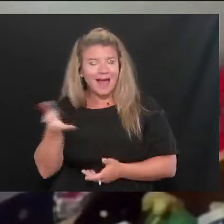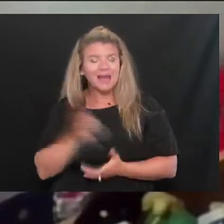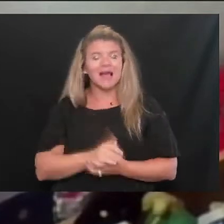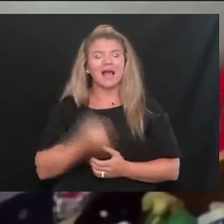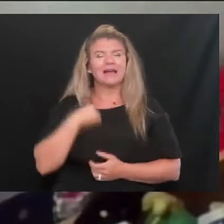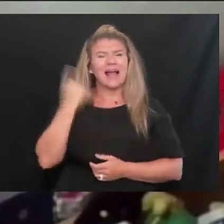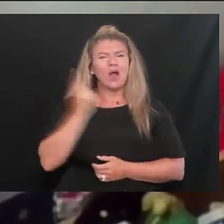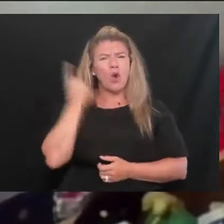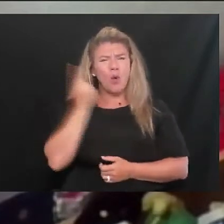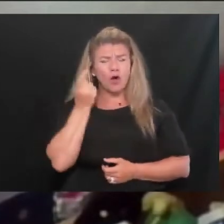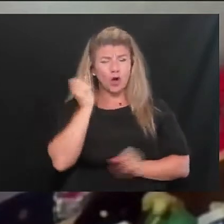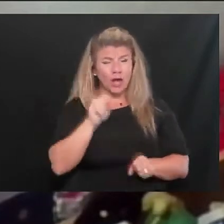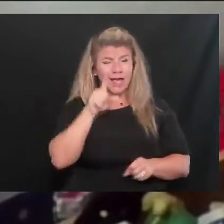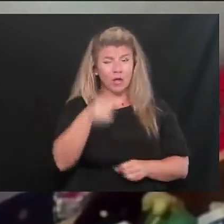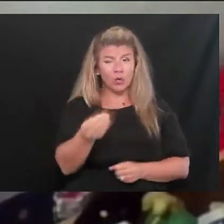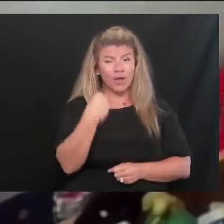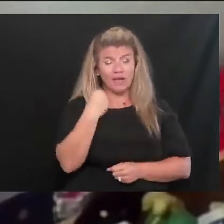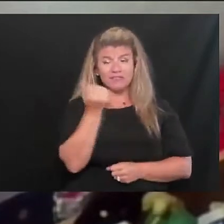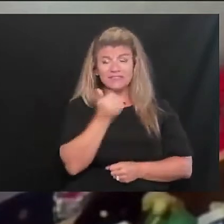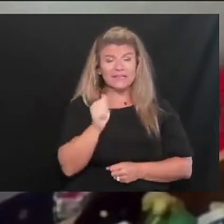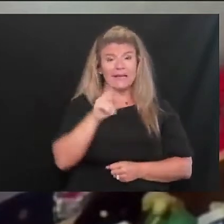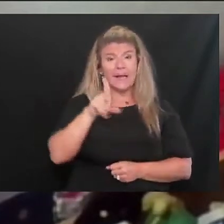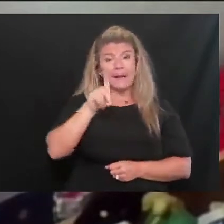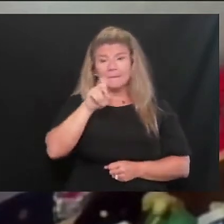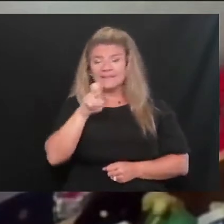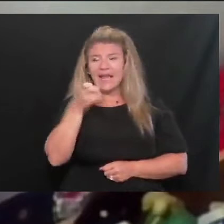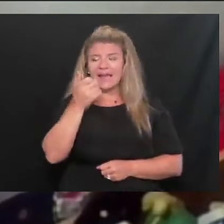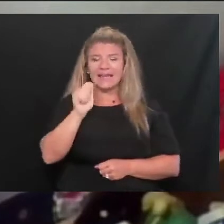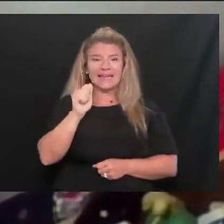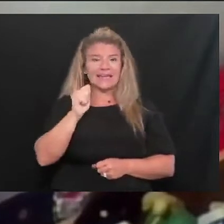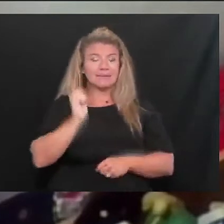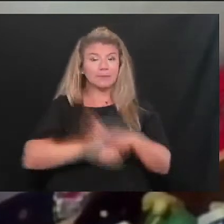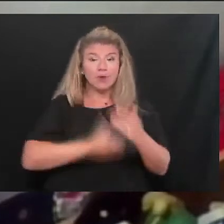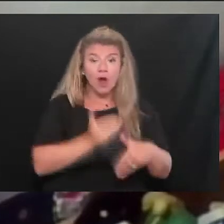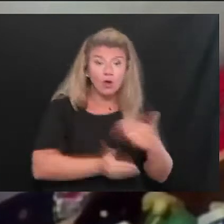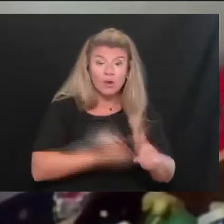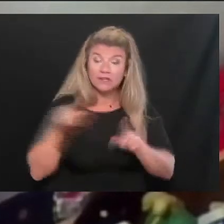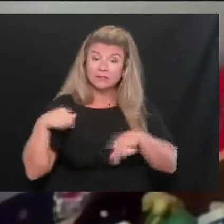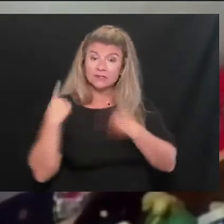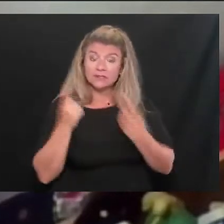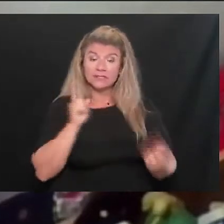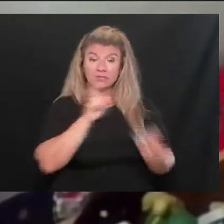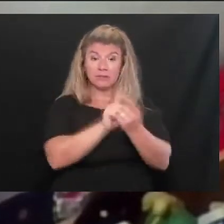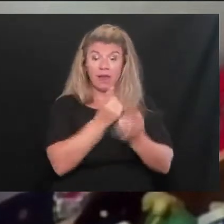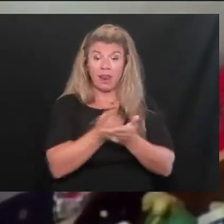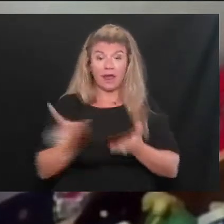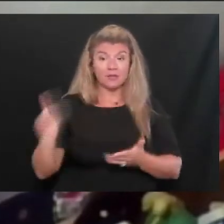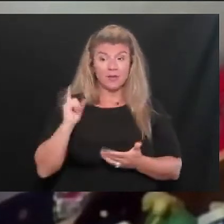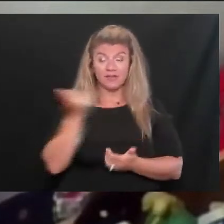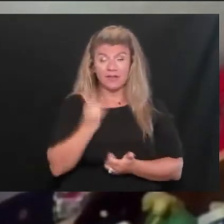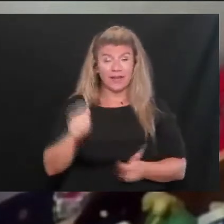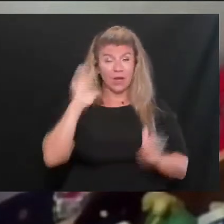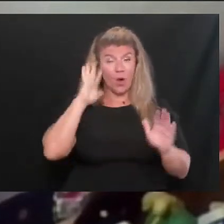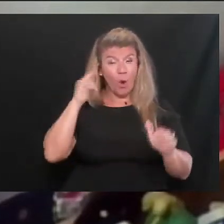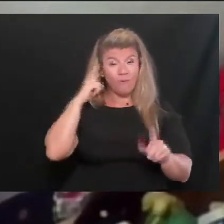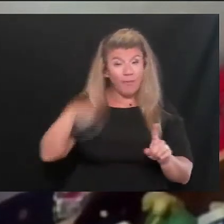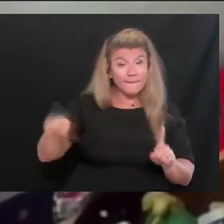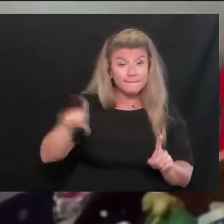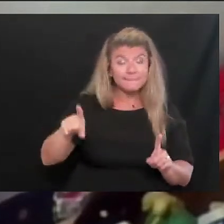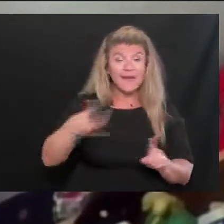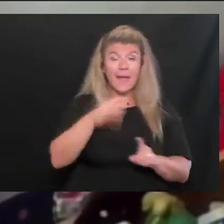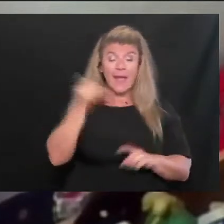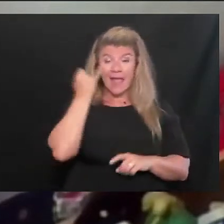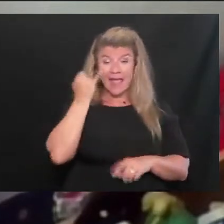could give us an update on any progress you might have made since you met with them last week as far as any hope for them. And if you